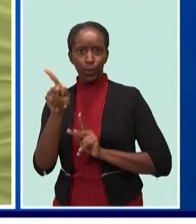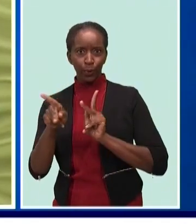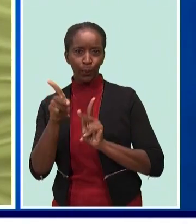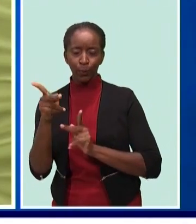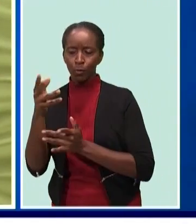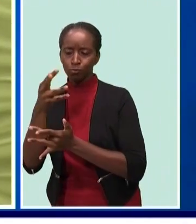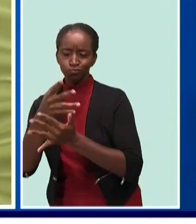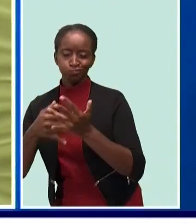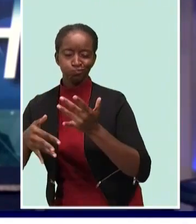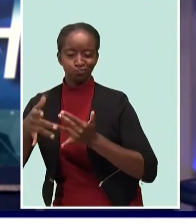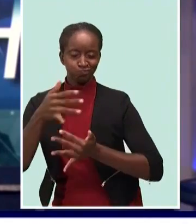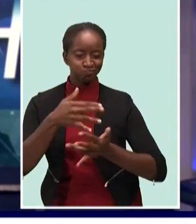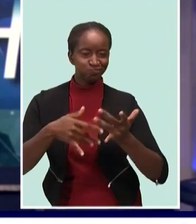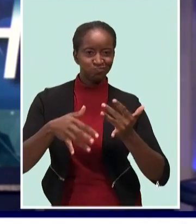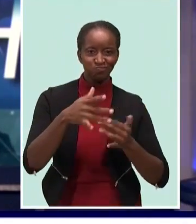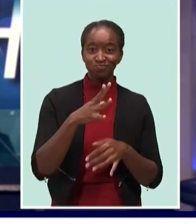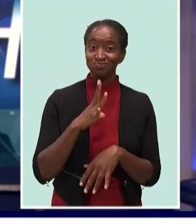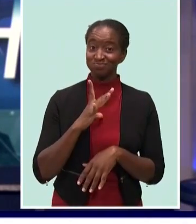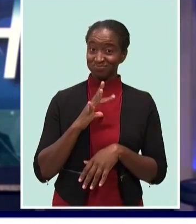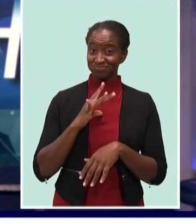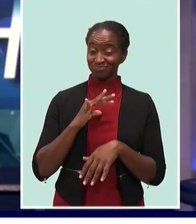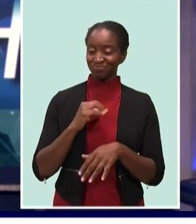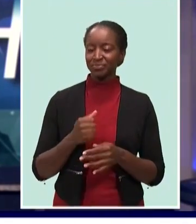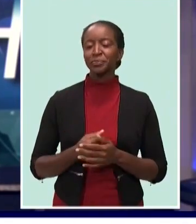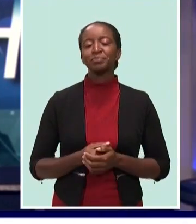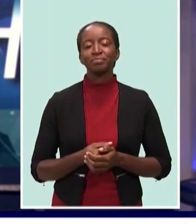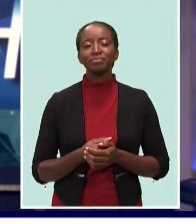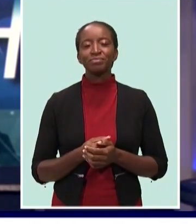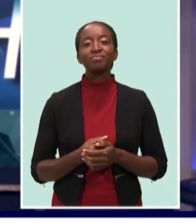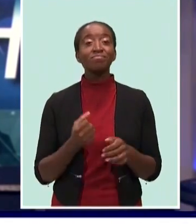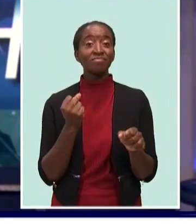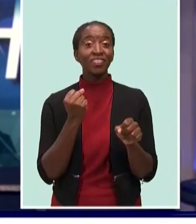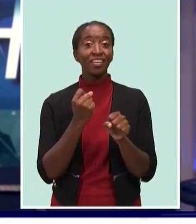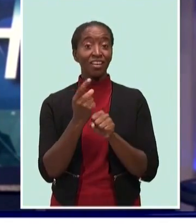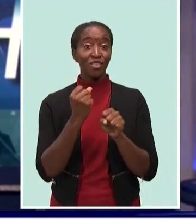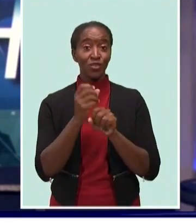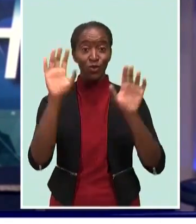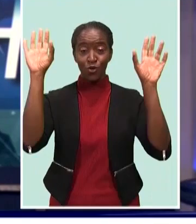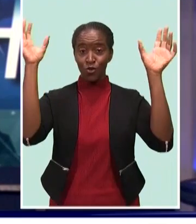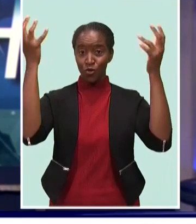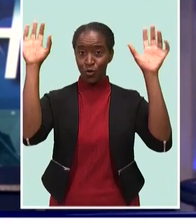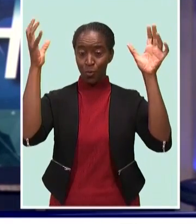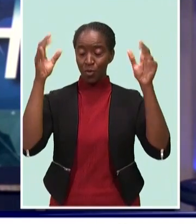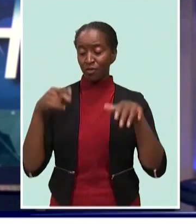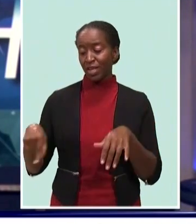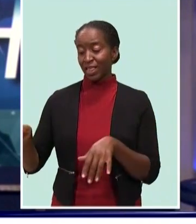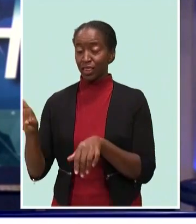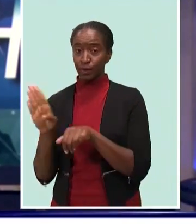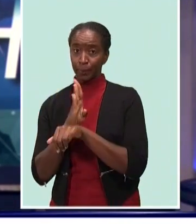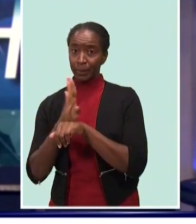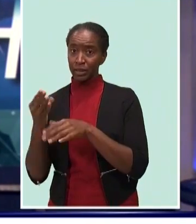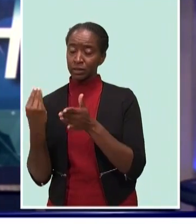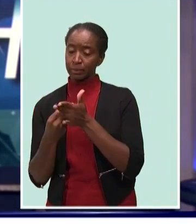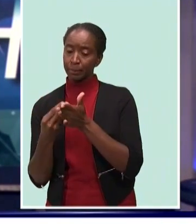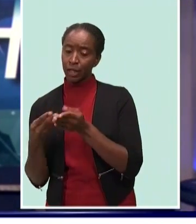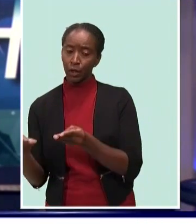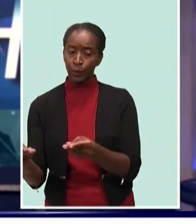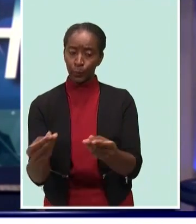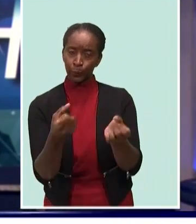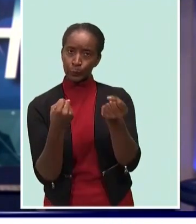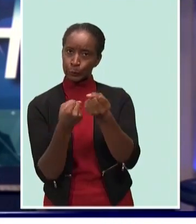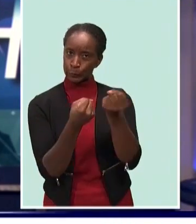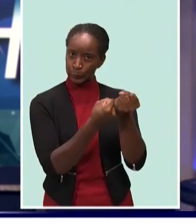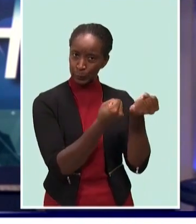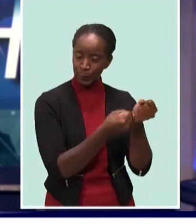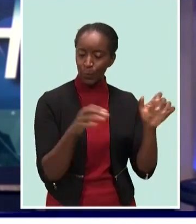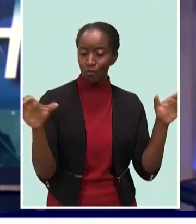with others. Well, the annual Crop Over Sponsors Reception is underway at Ilara Court. This event is one